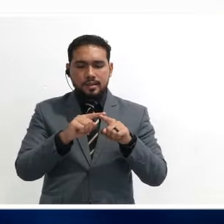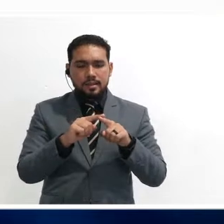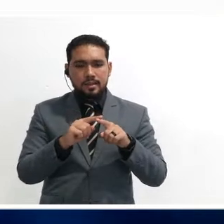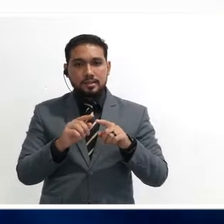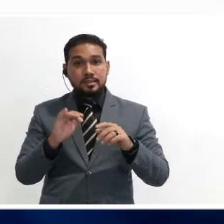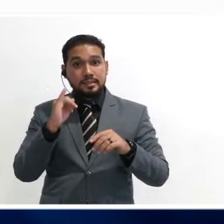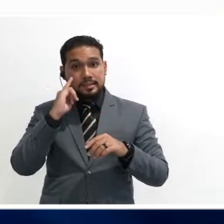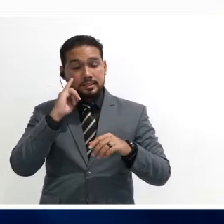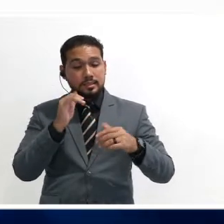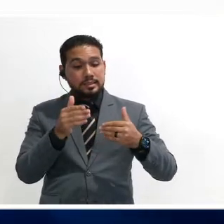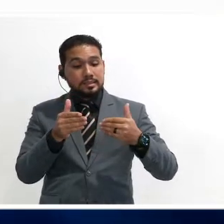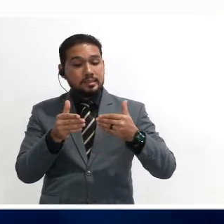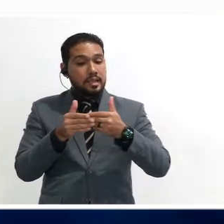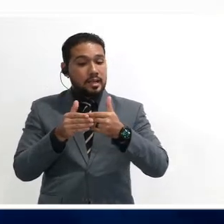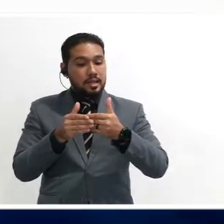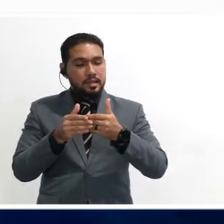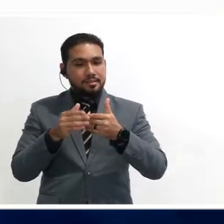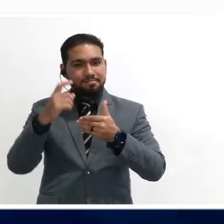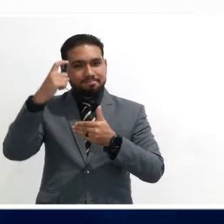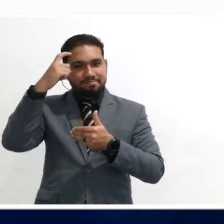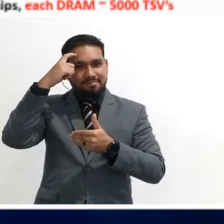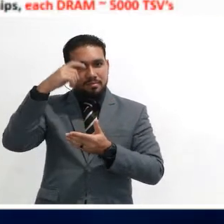two.